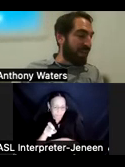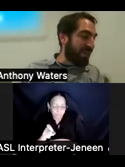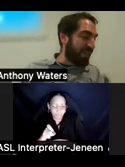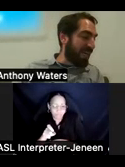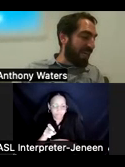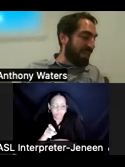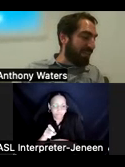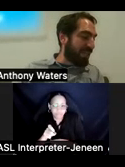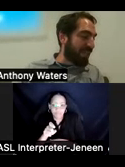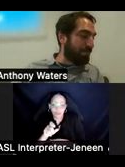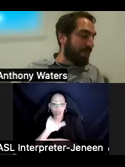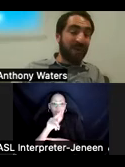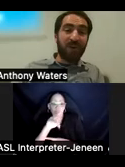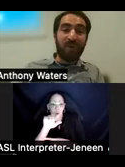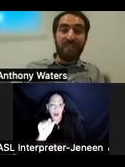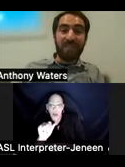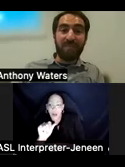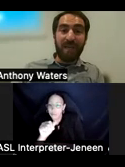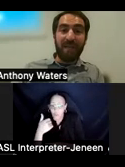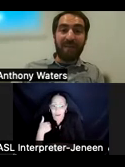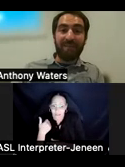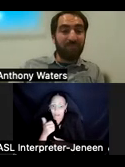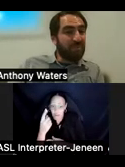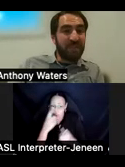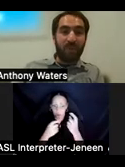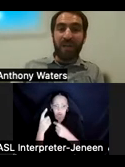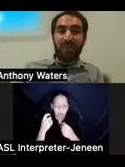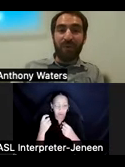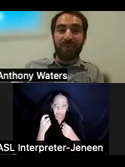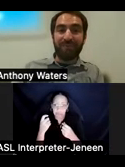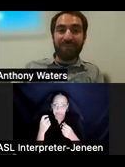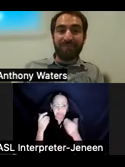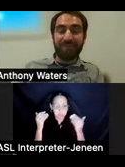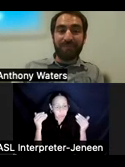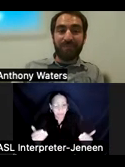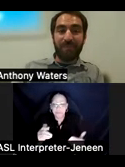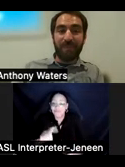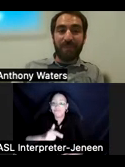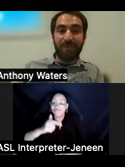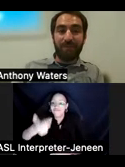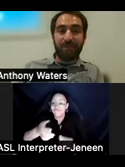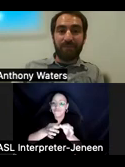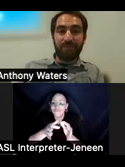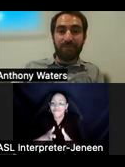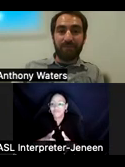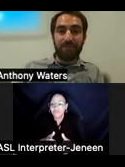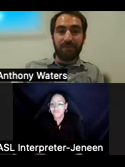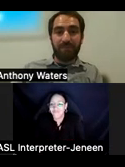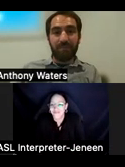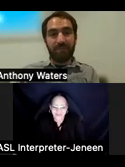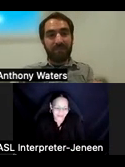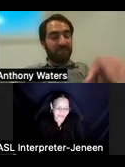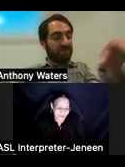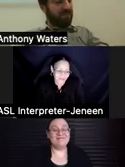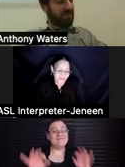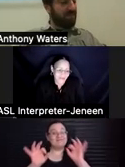so Clara, if there are questions, let's walk on through. Amazing. Yeah, we have